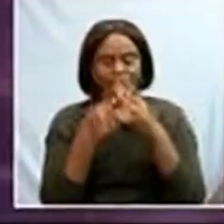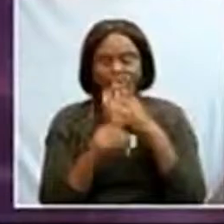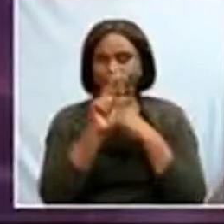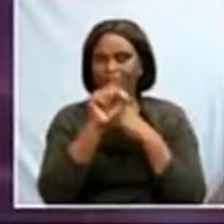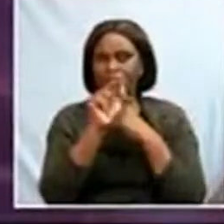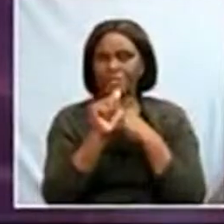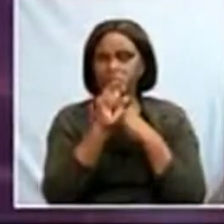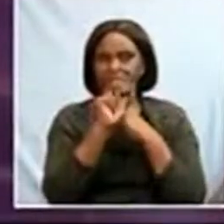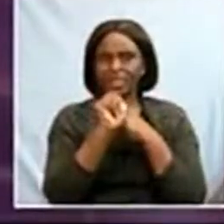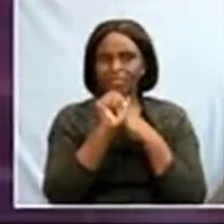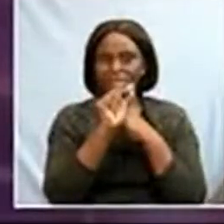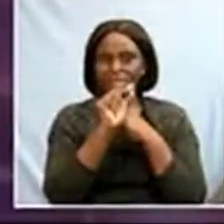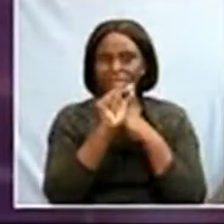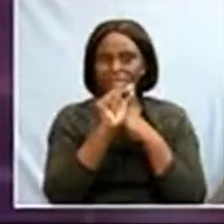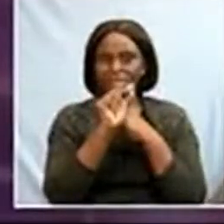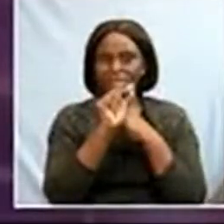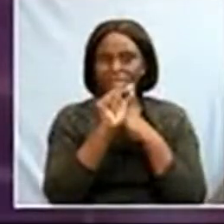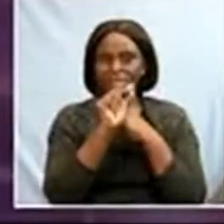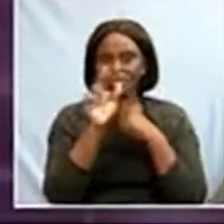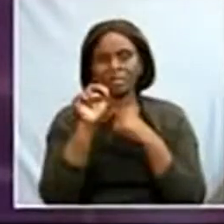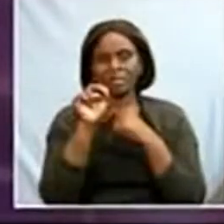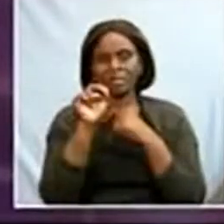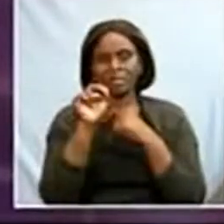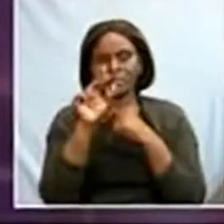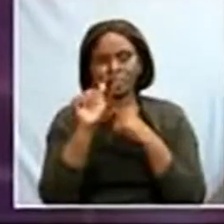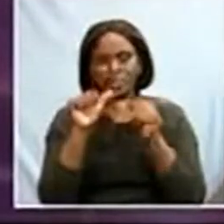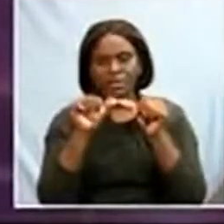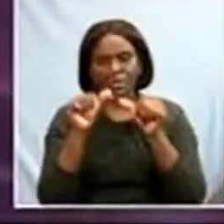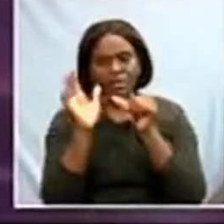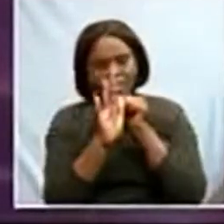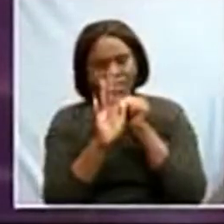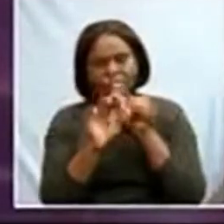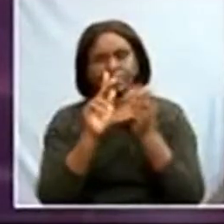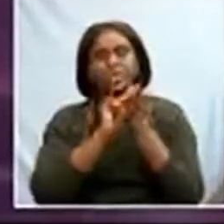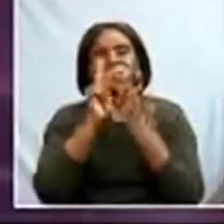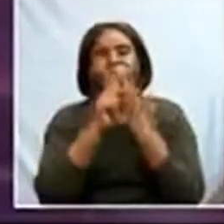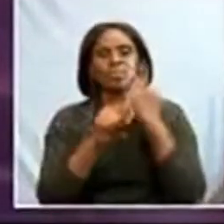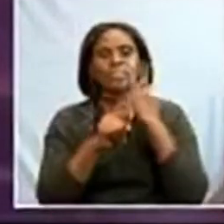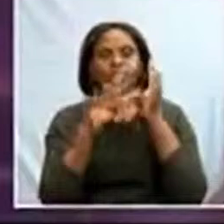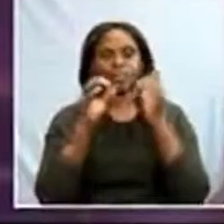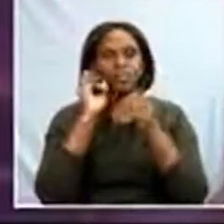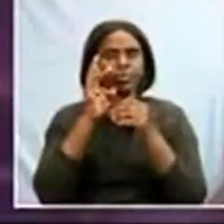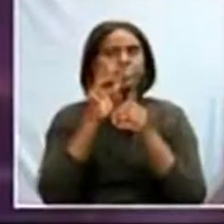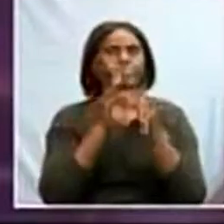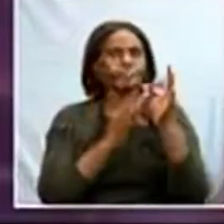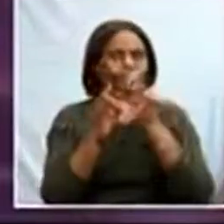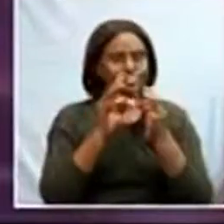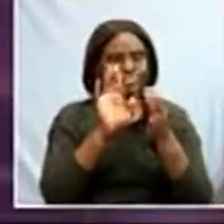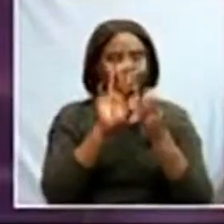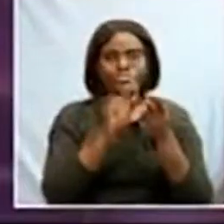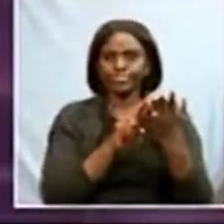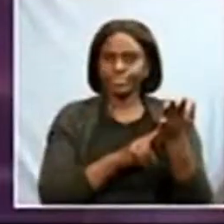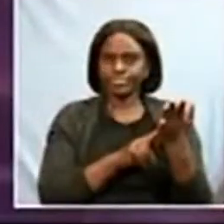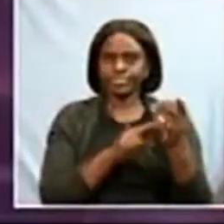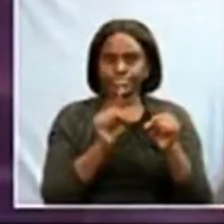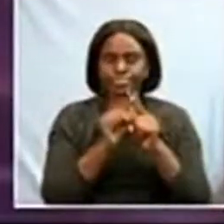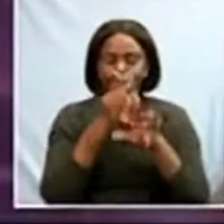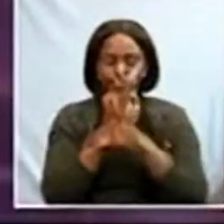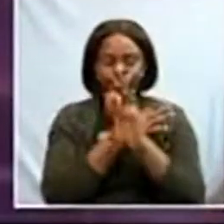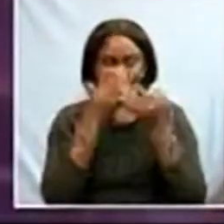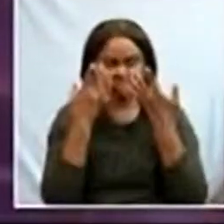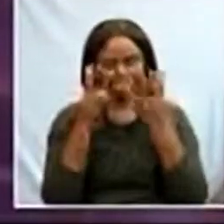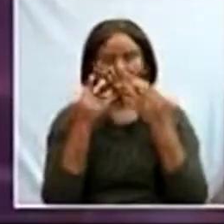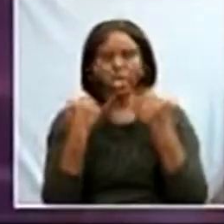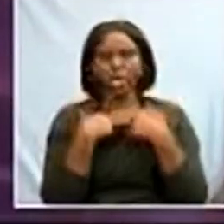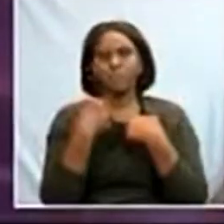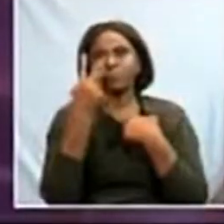Nawa Nalisan. Is Kaoma Town Council. They will be making their submission, and like mentioned earlier, we